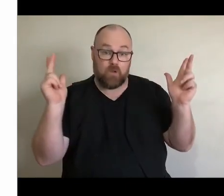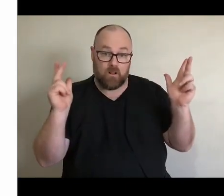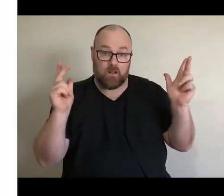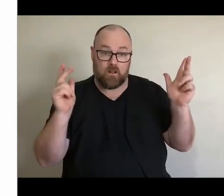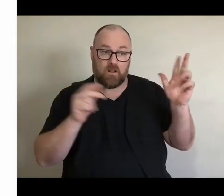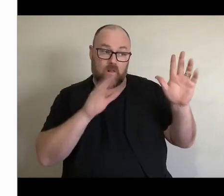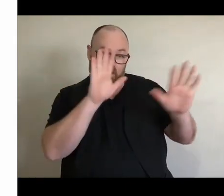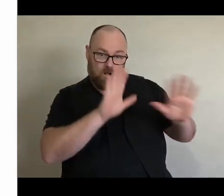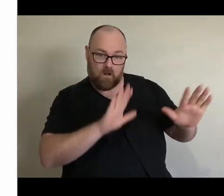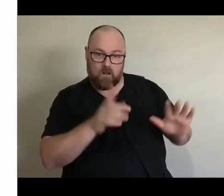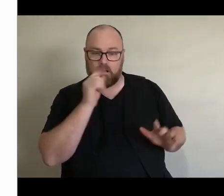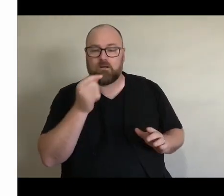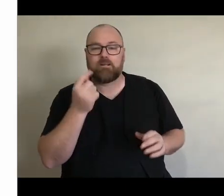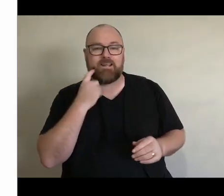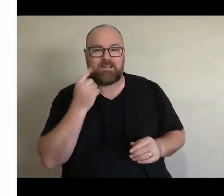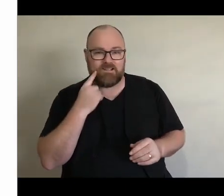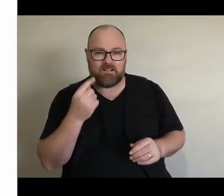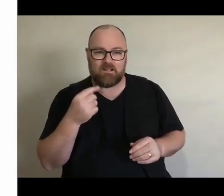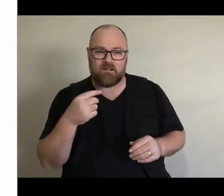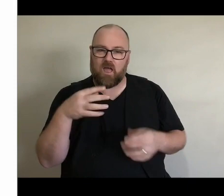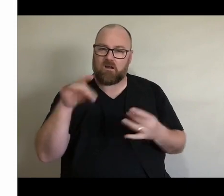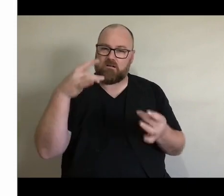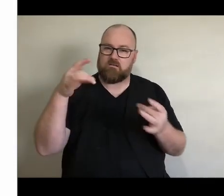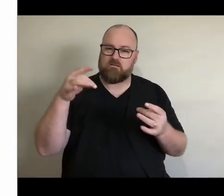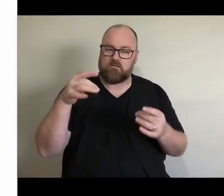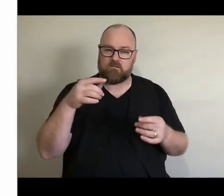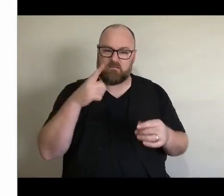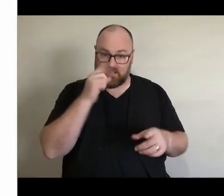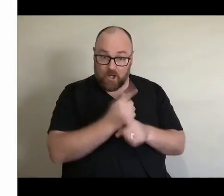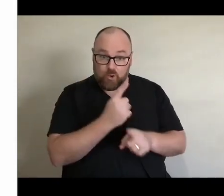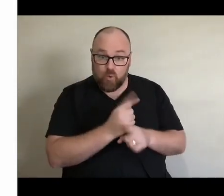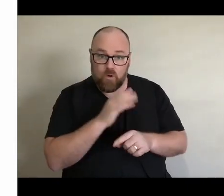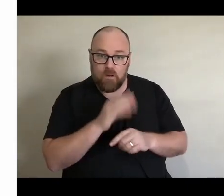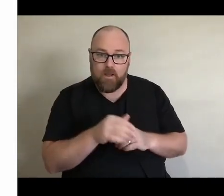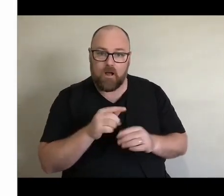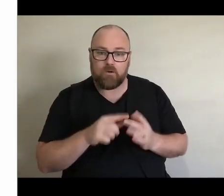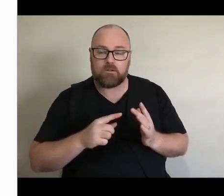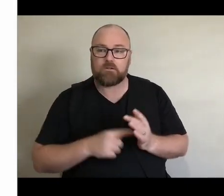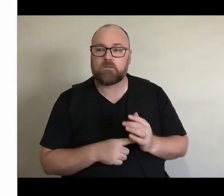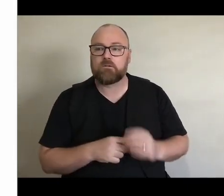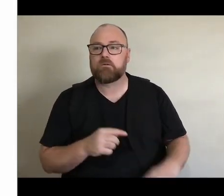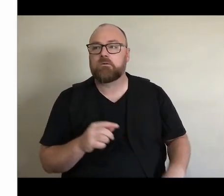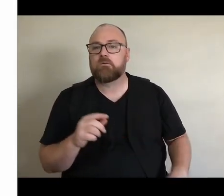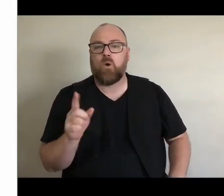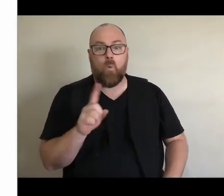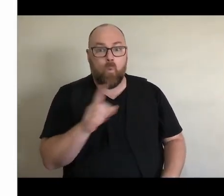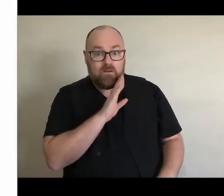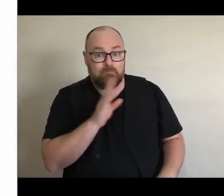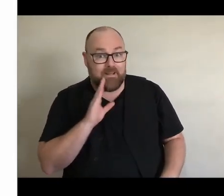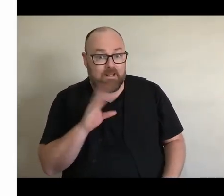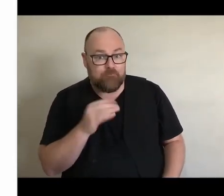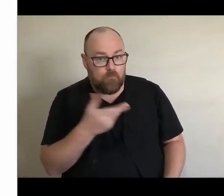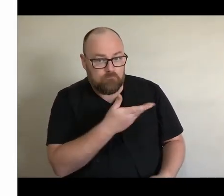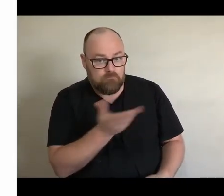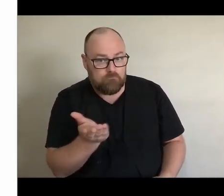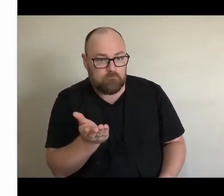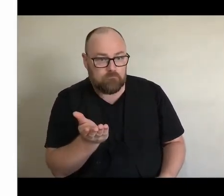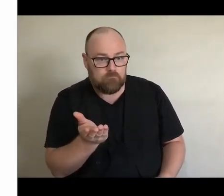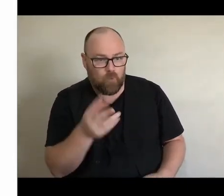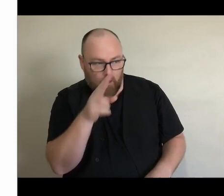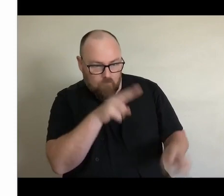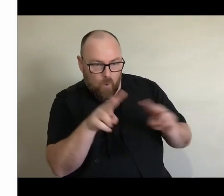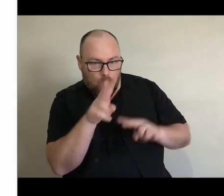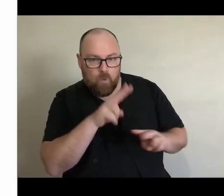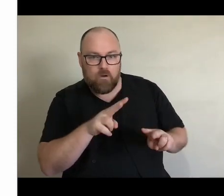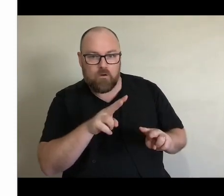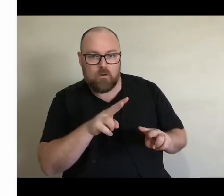of contact, a point to talk about what it is that is missing from these places, and maybe setting